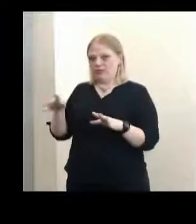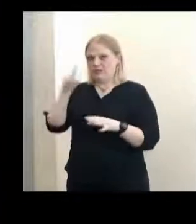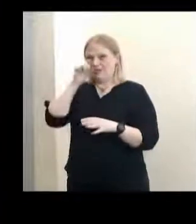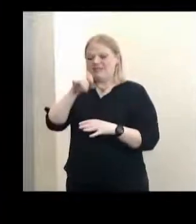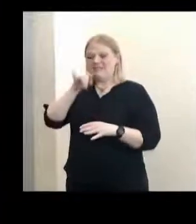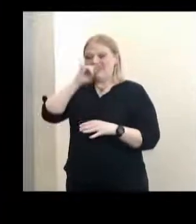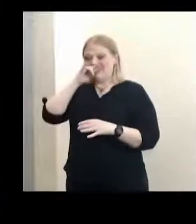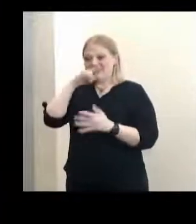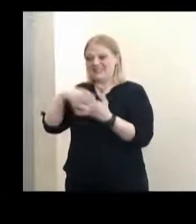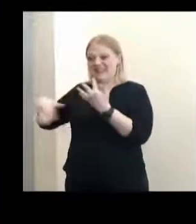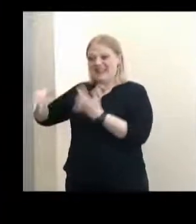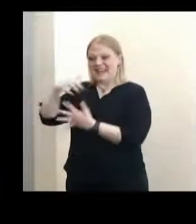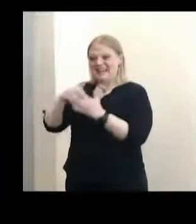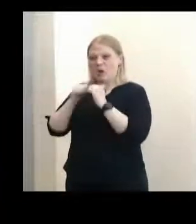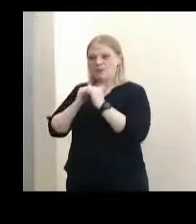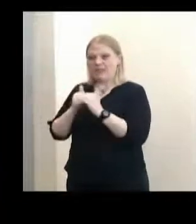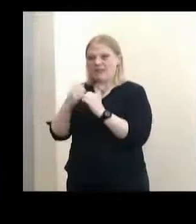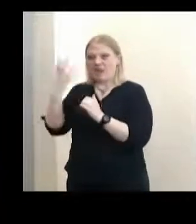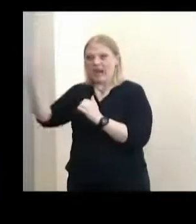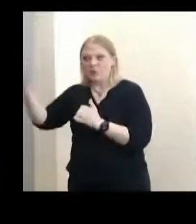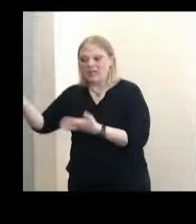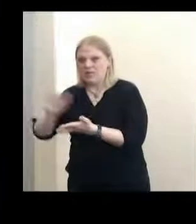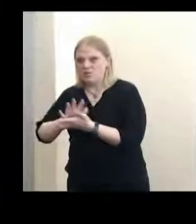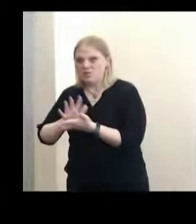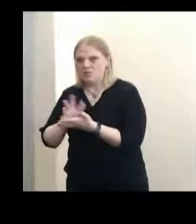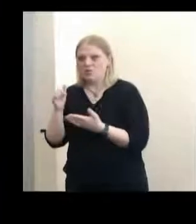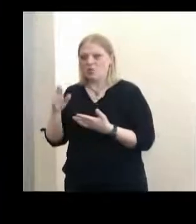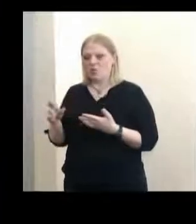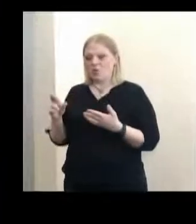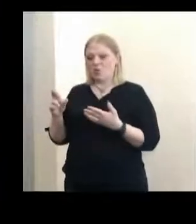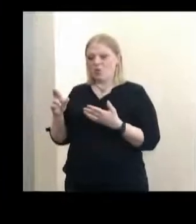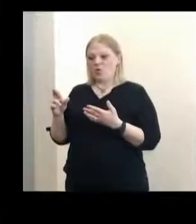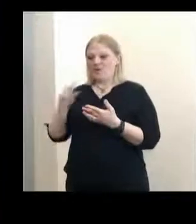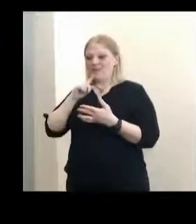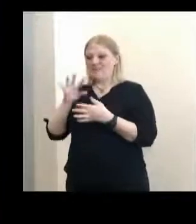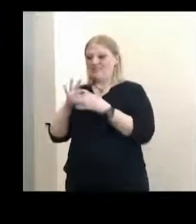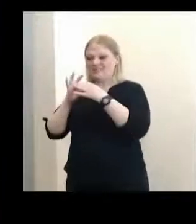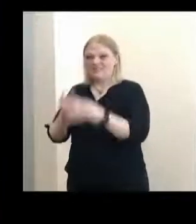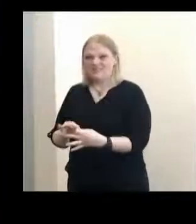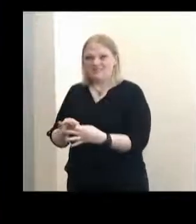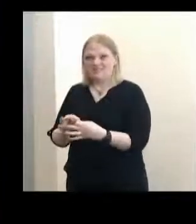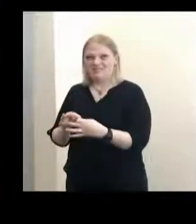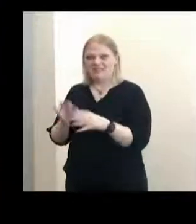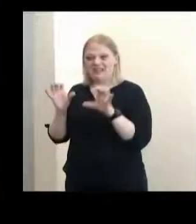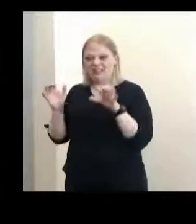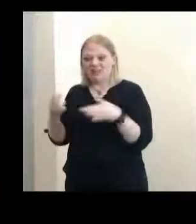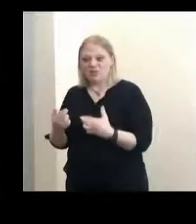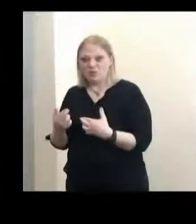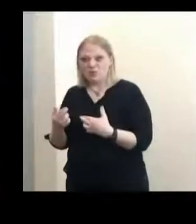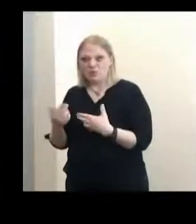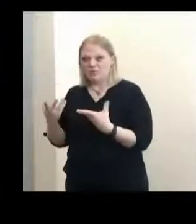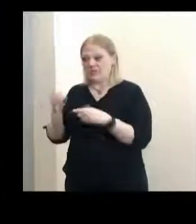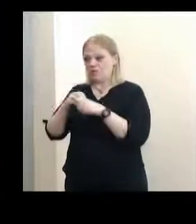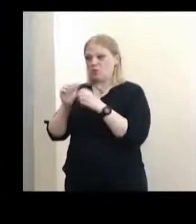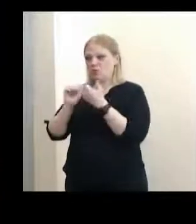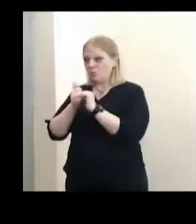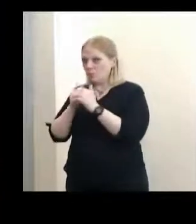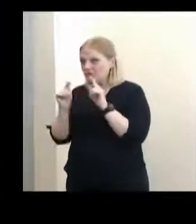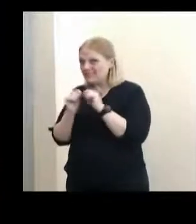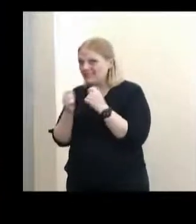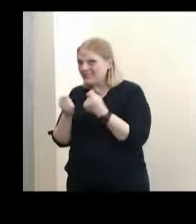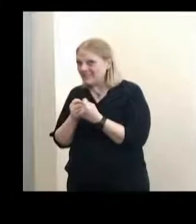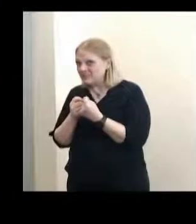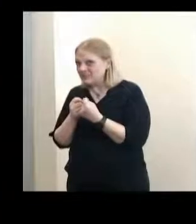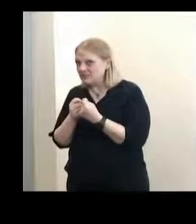out together outside school, or can you tie it to the classroom? Does that include, is it the sports teams?